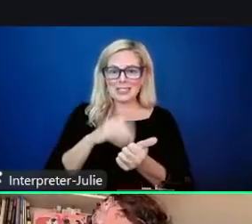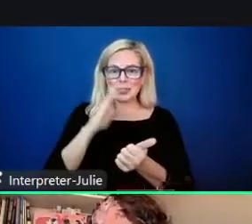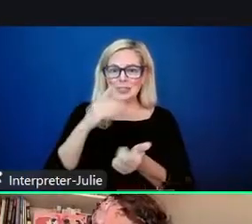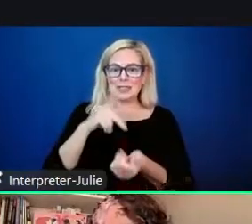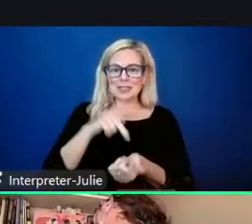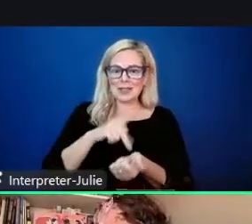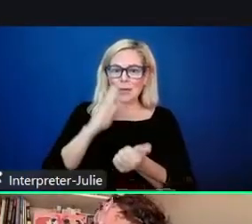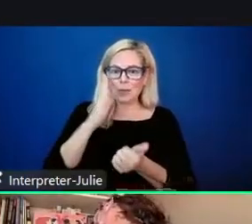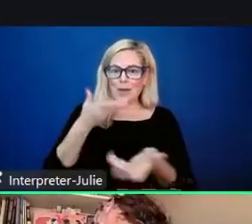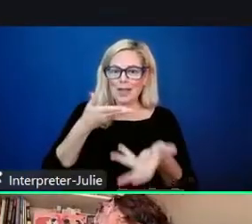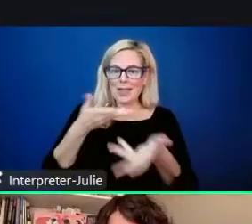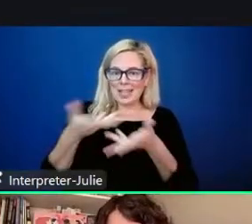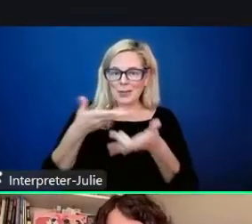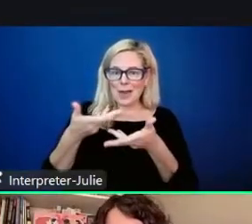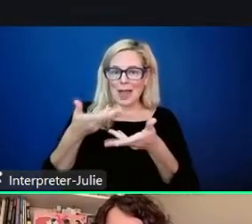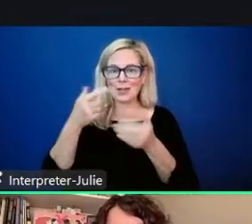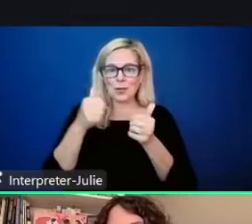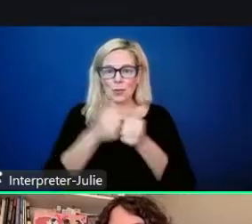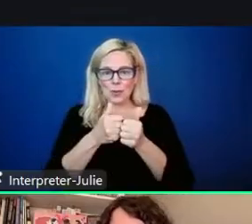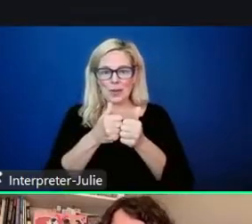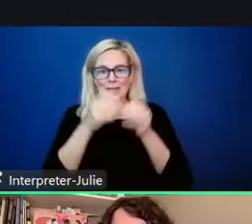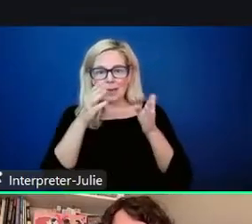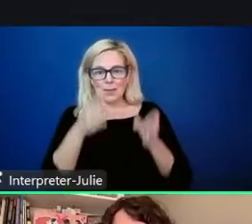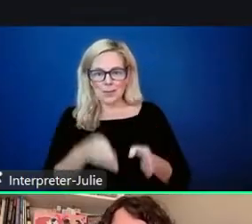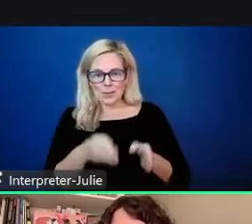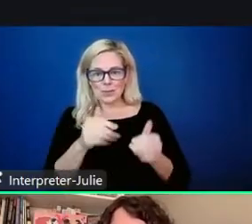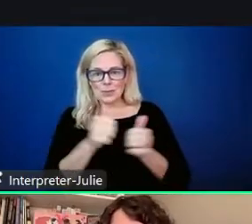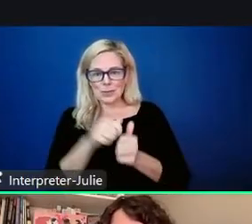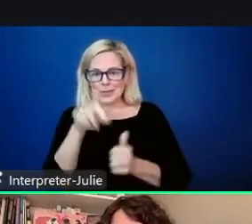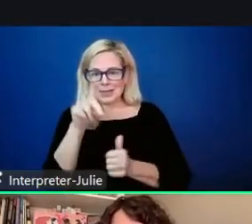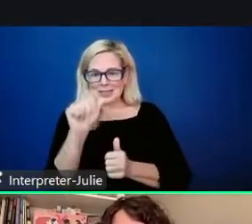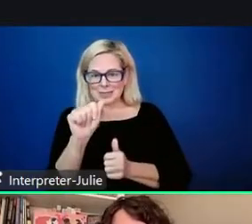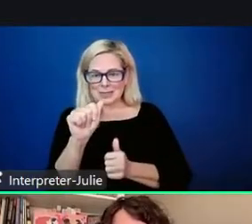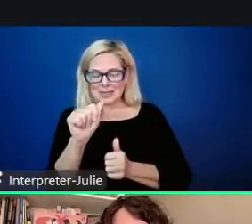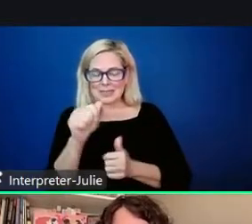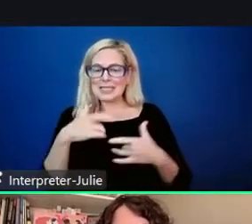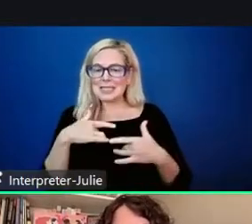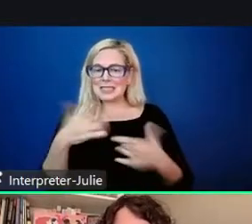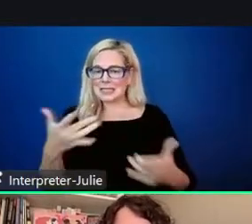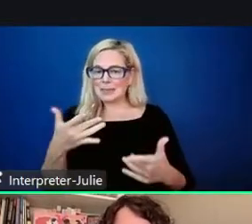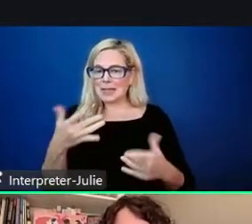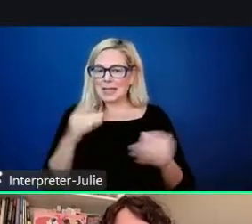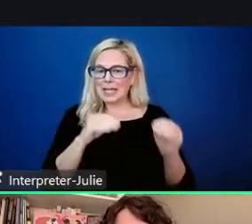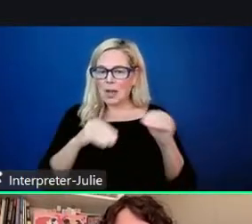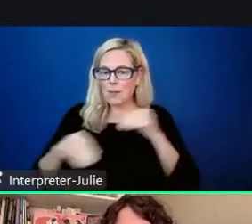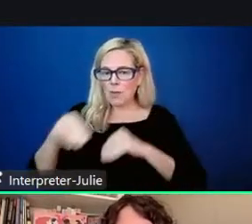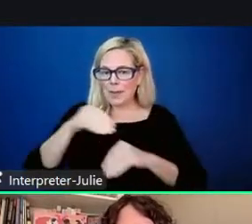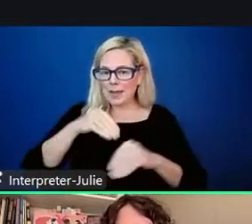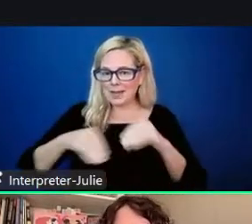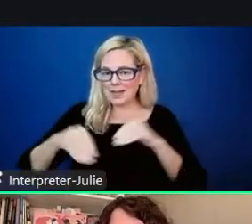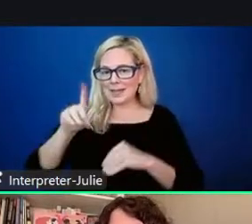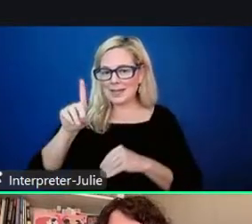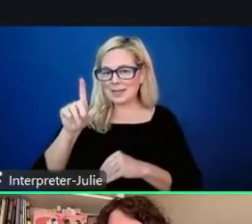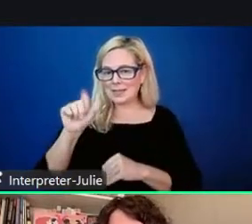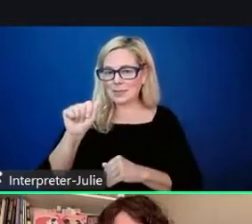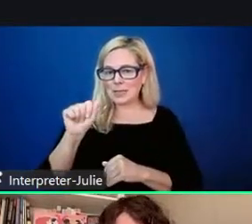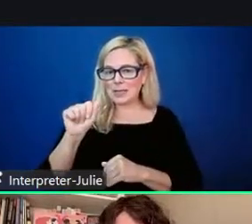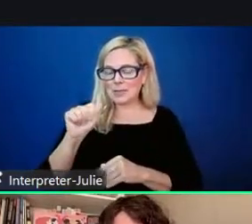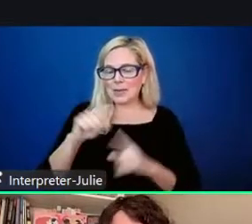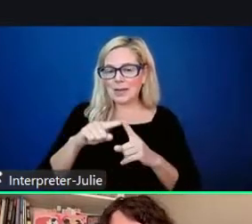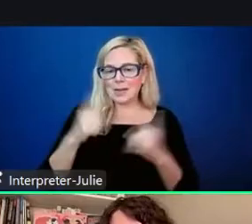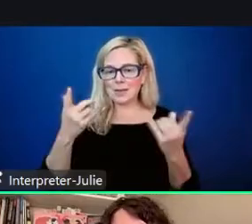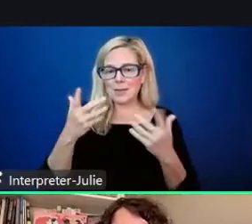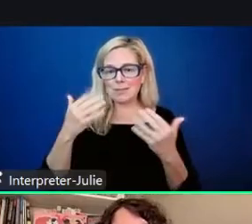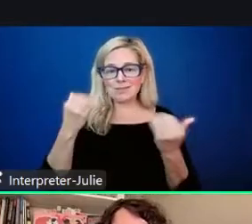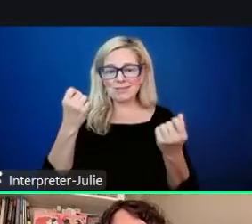with an individual with a disability and most likely a mobility disability. And yet these individuals are receiving